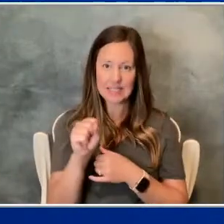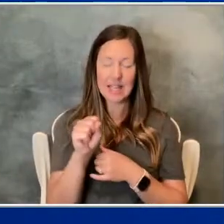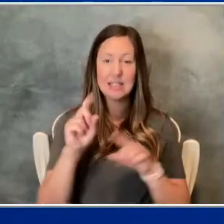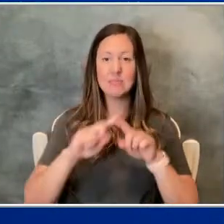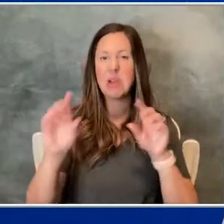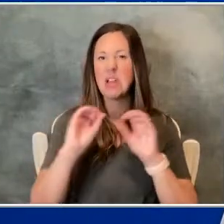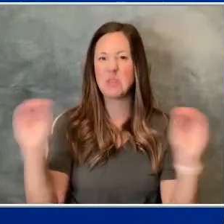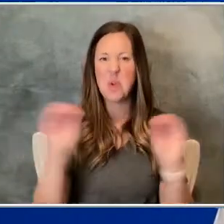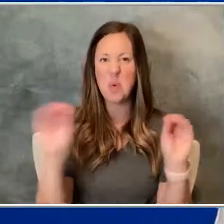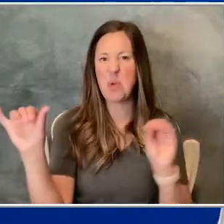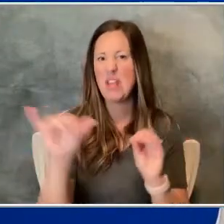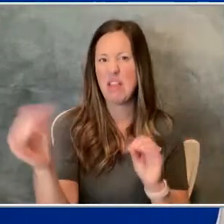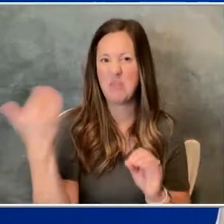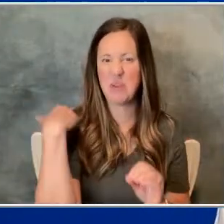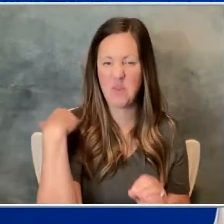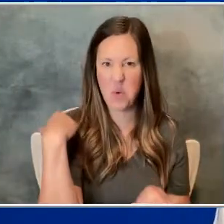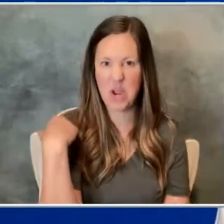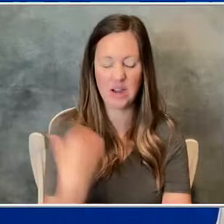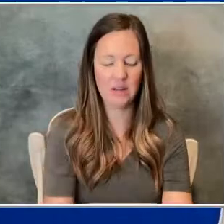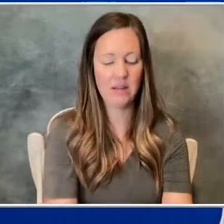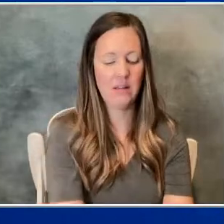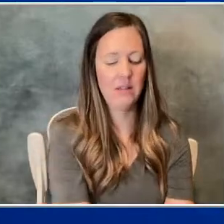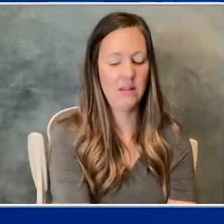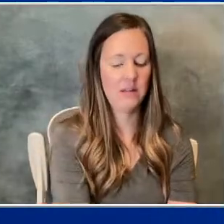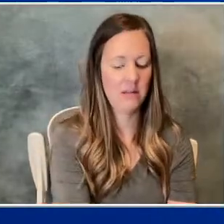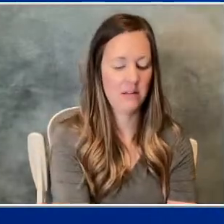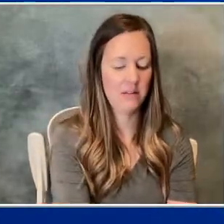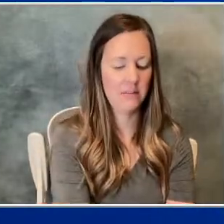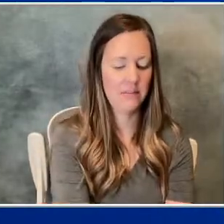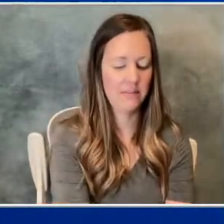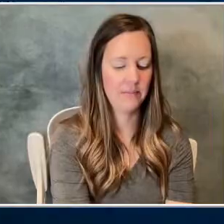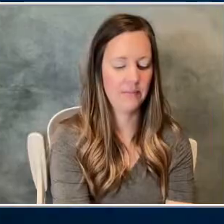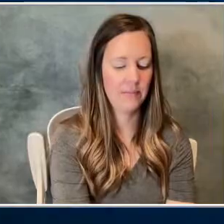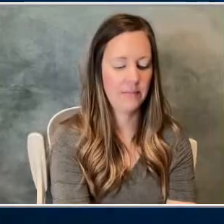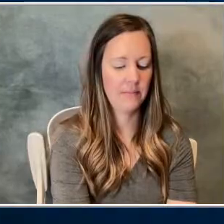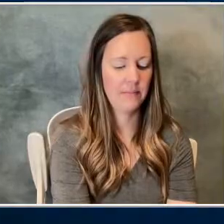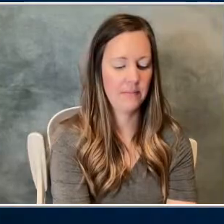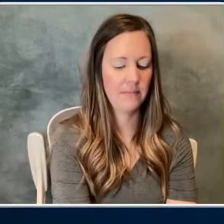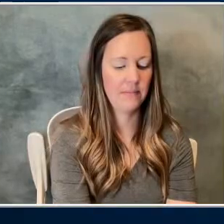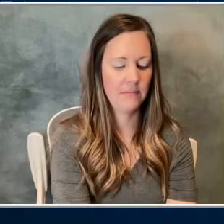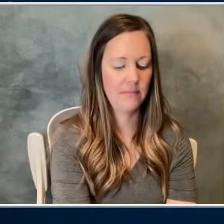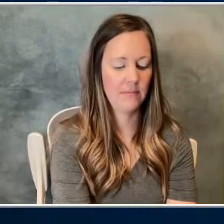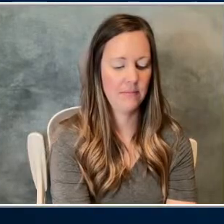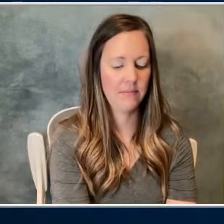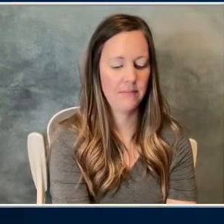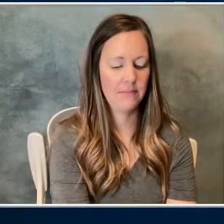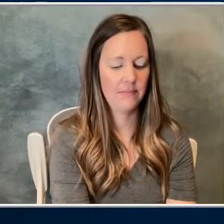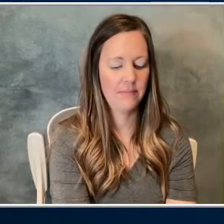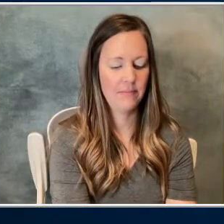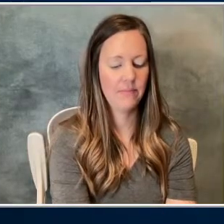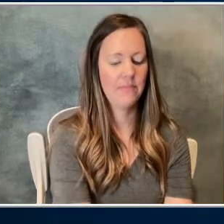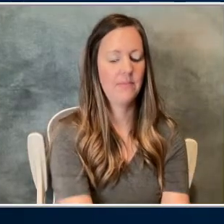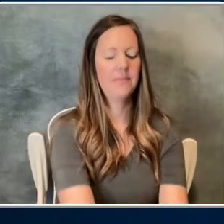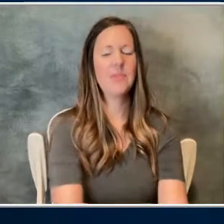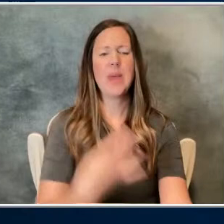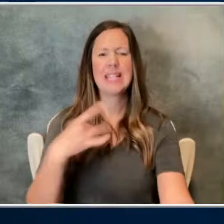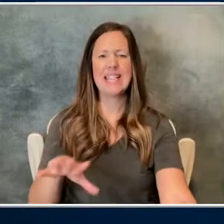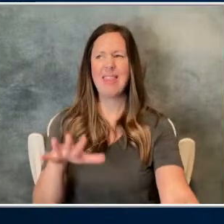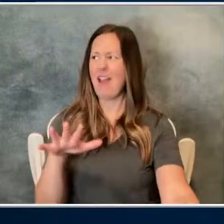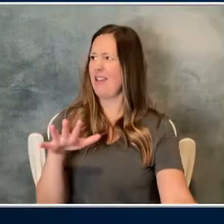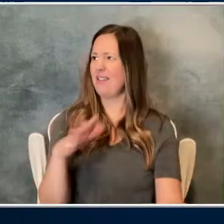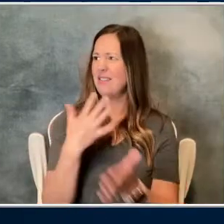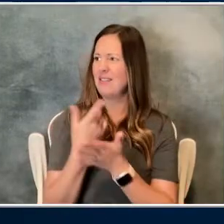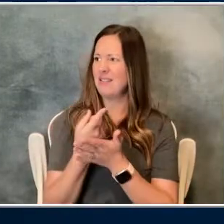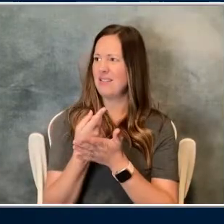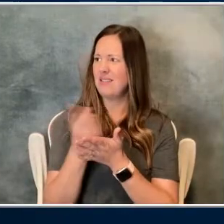what we have seen in the past couple of years. So I didn't like last week's bump, or the week before last, 7 to 14,